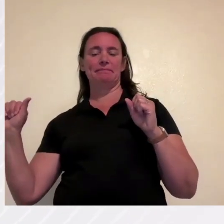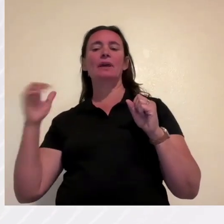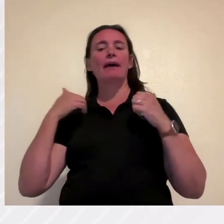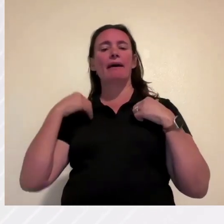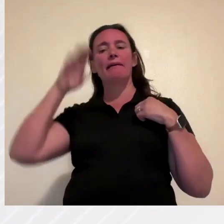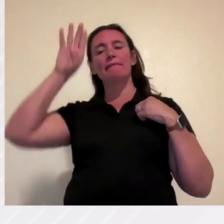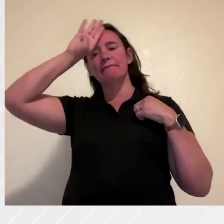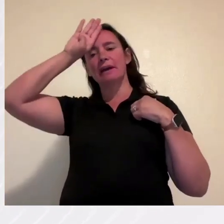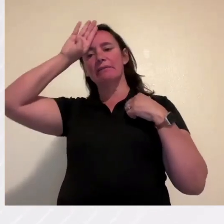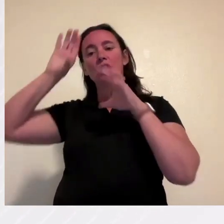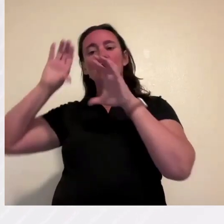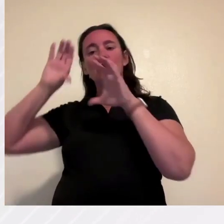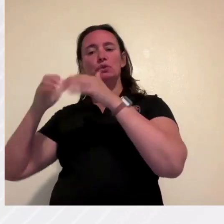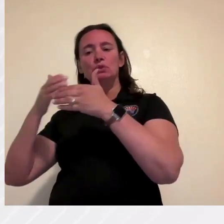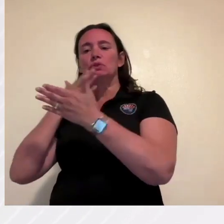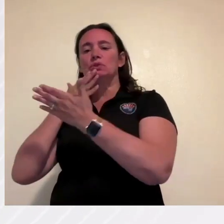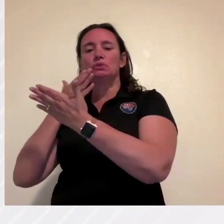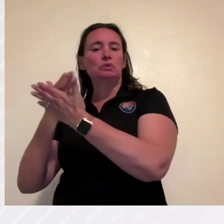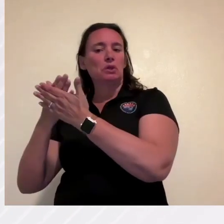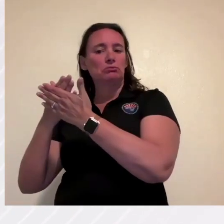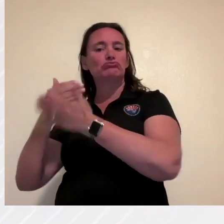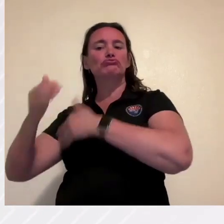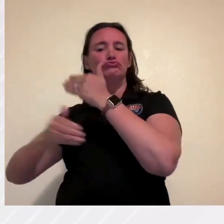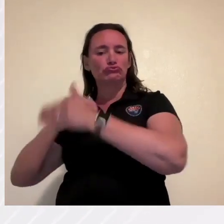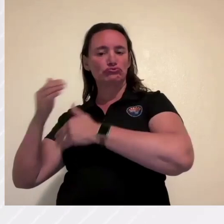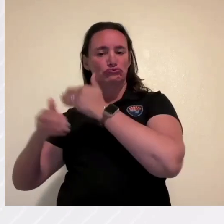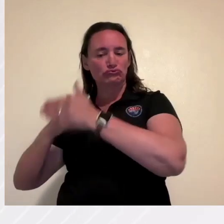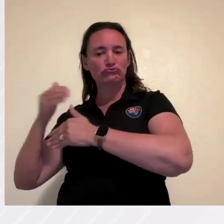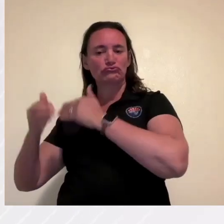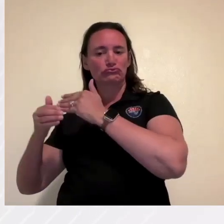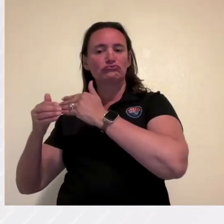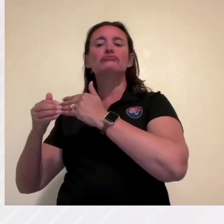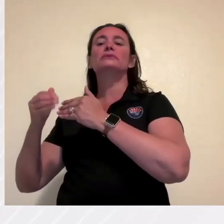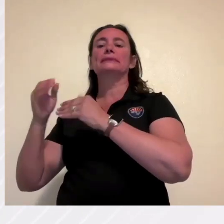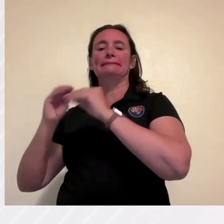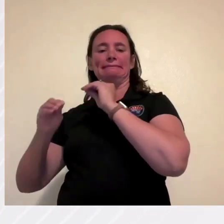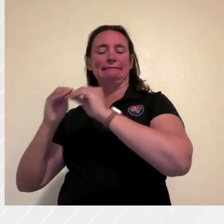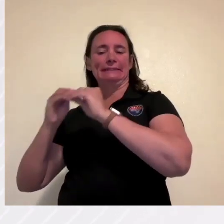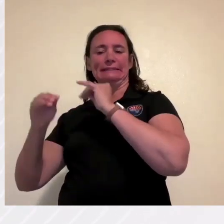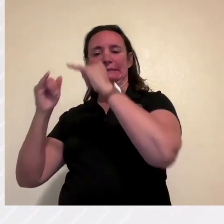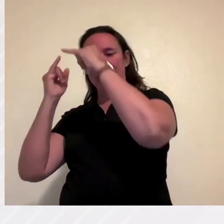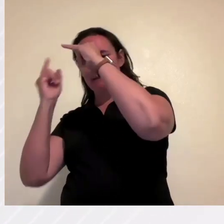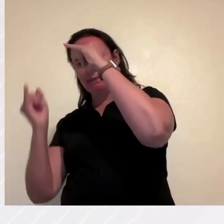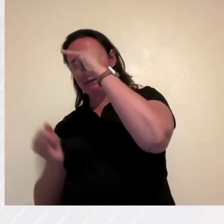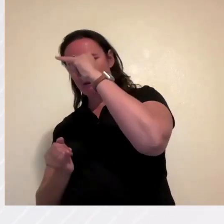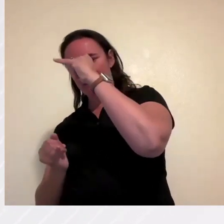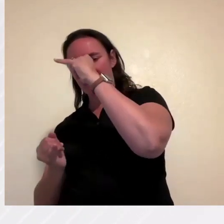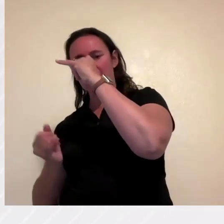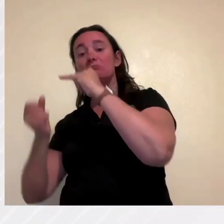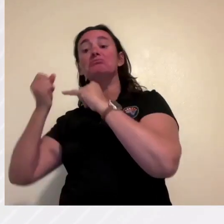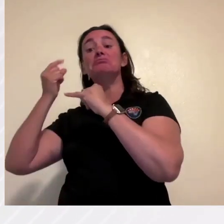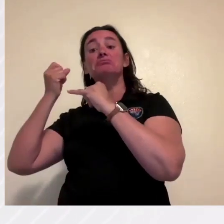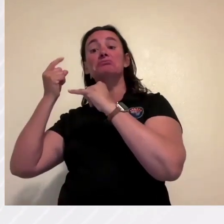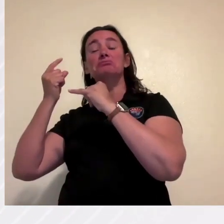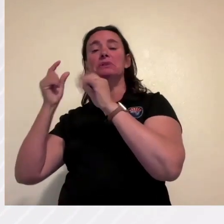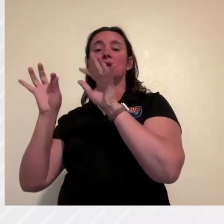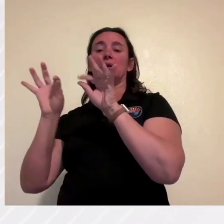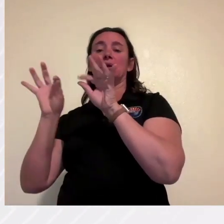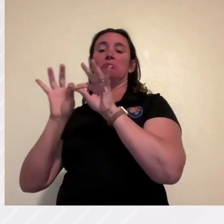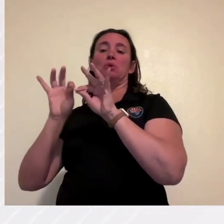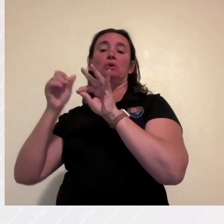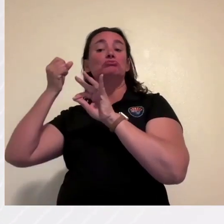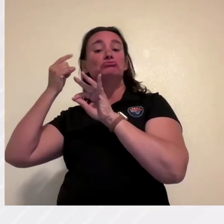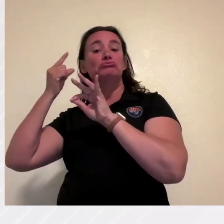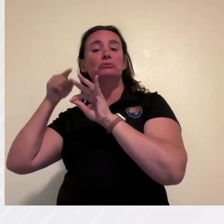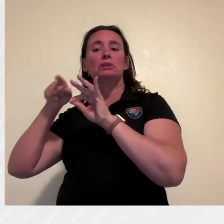progress and constructing line, and I want everyone to understand that this is very difficult